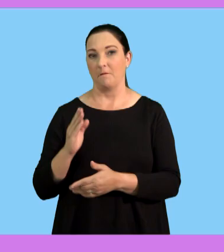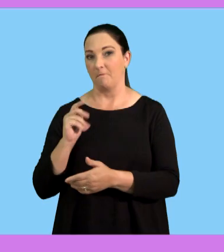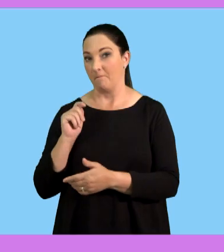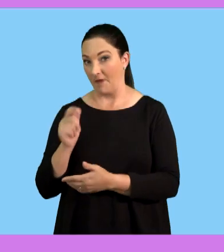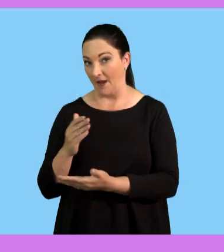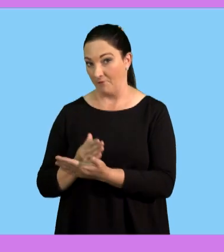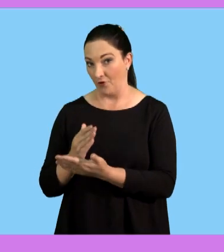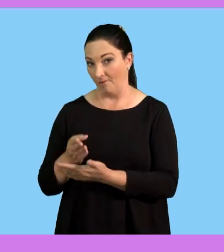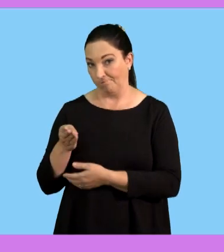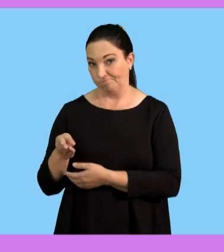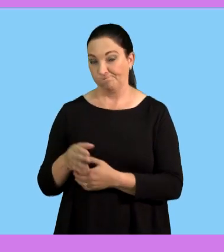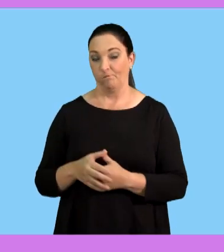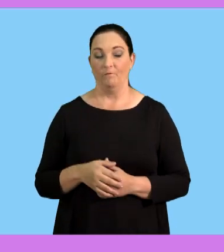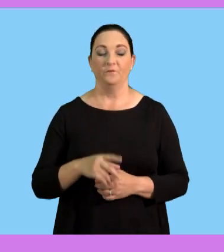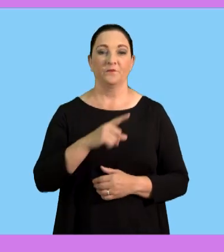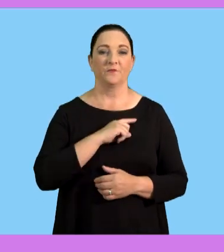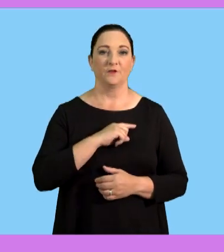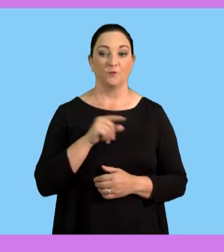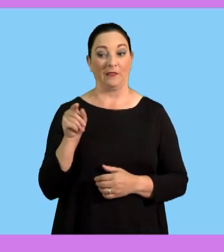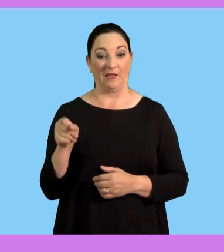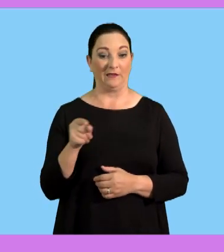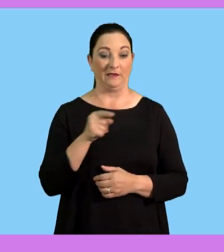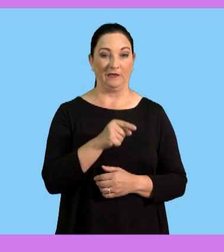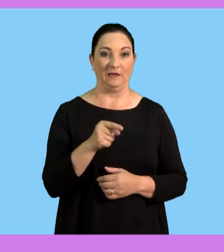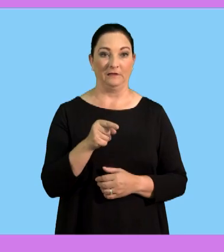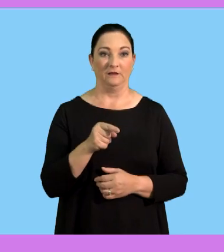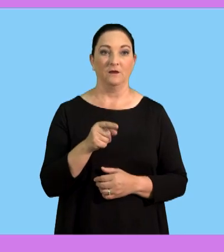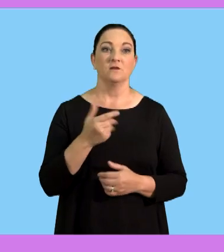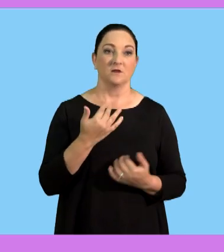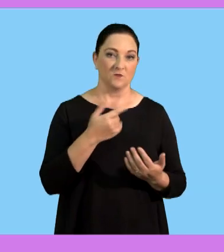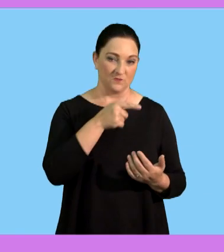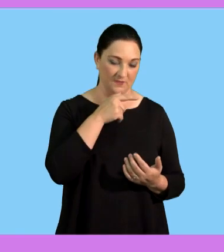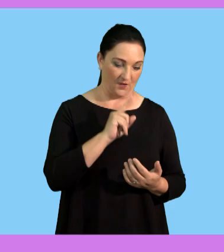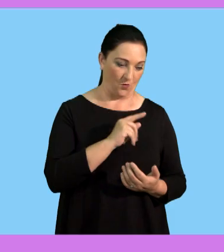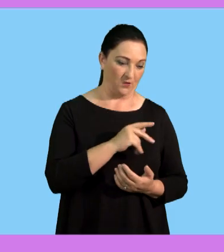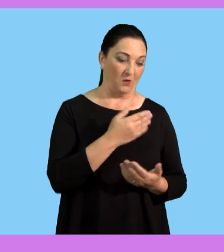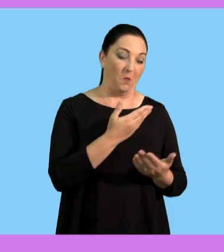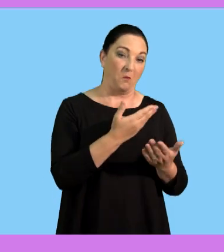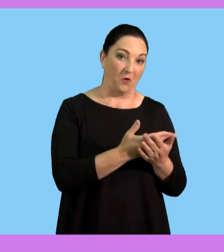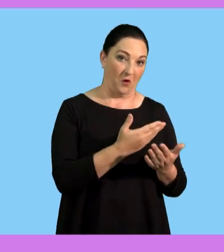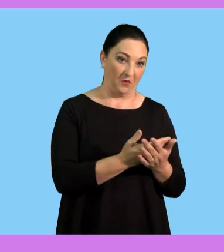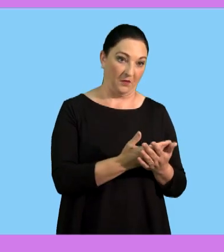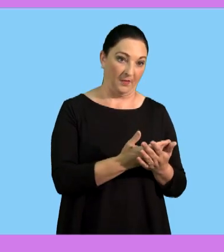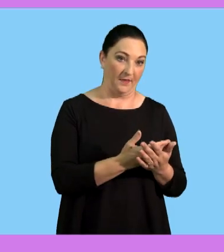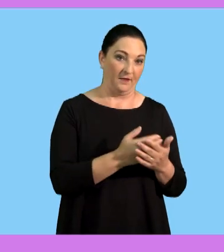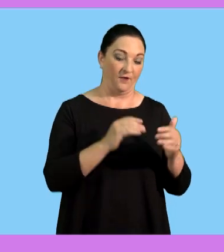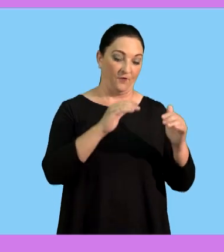buy bread here. Are we clear on that? Okay, so therefore, I'm going to write